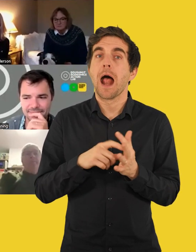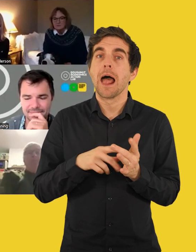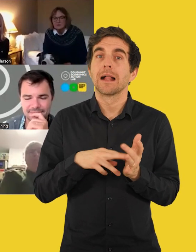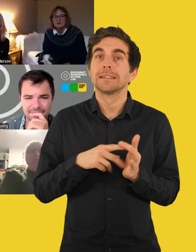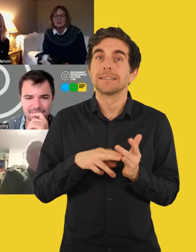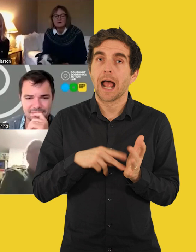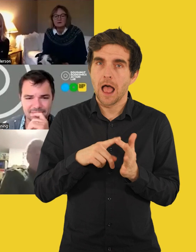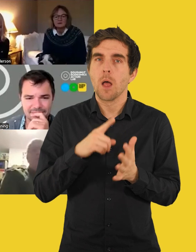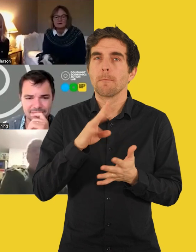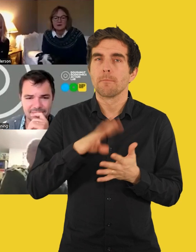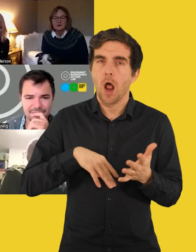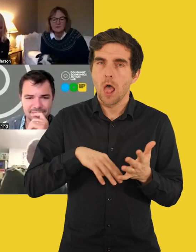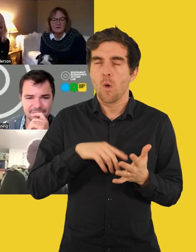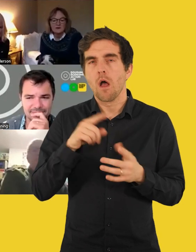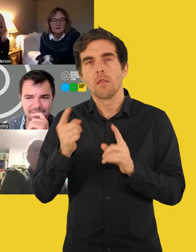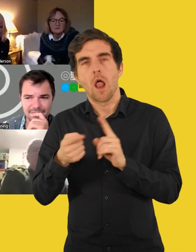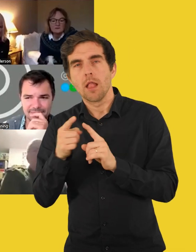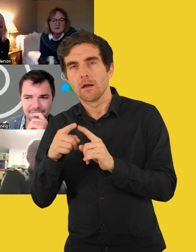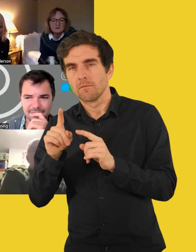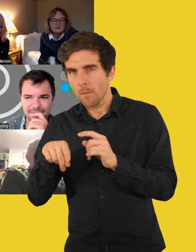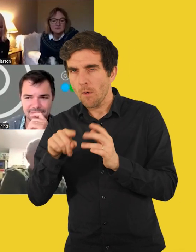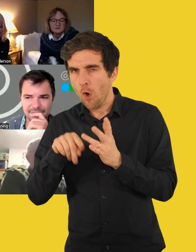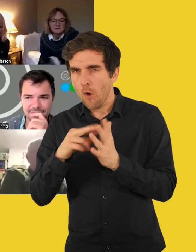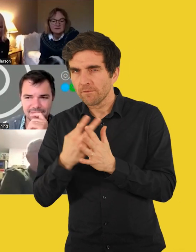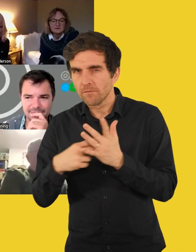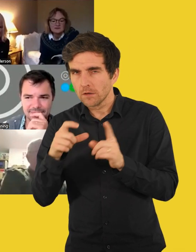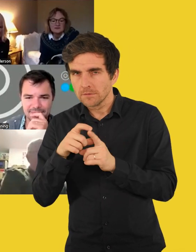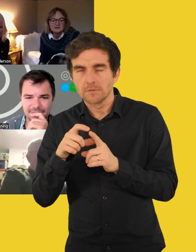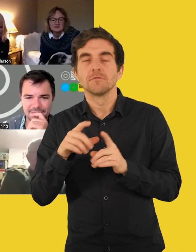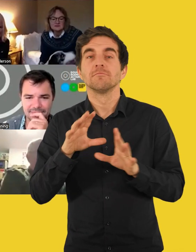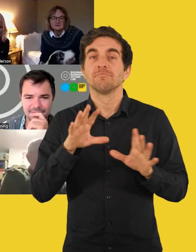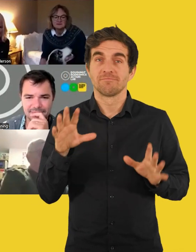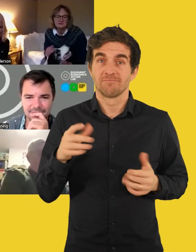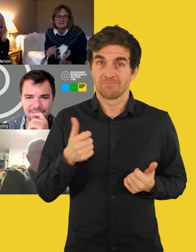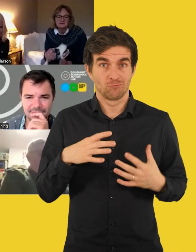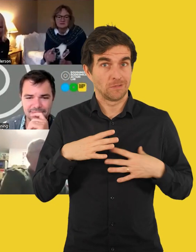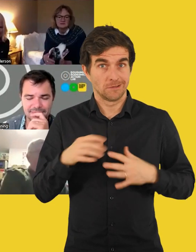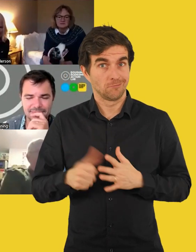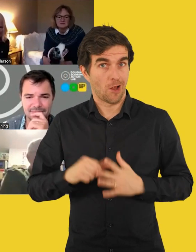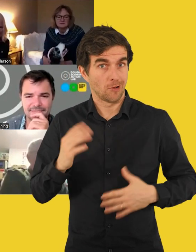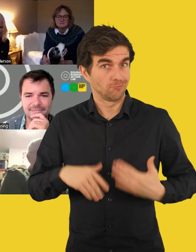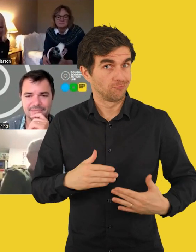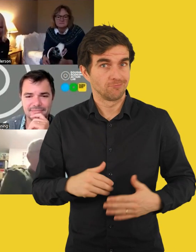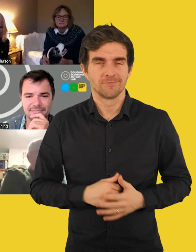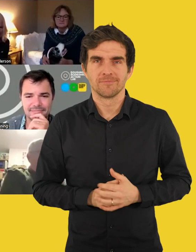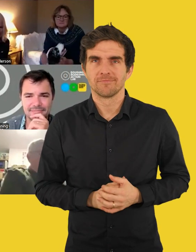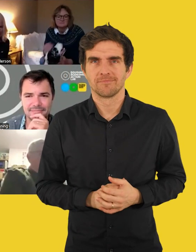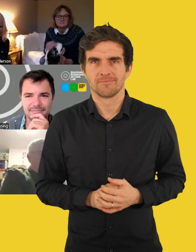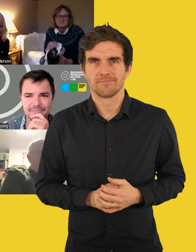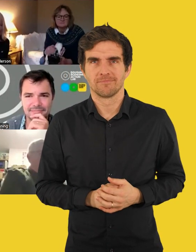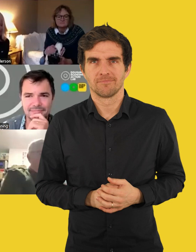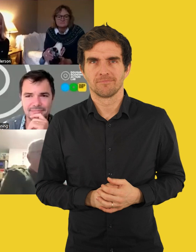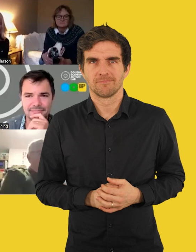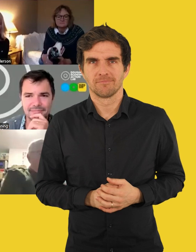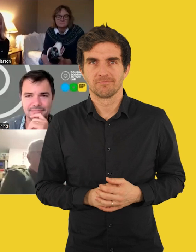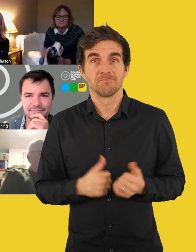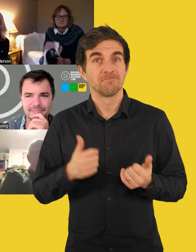Madeline in Barcelona, Anne in Oxford. Great. Fantastic. Great. I think we'll get started